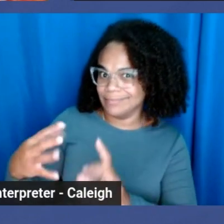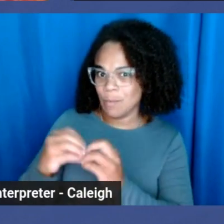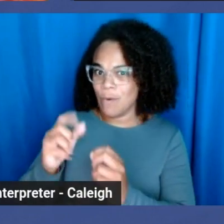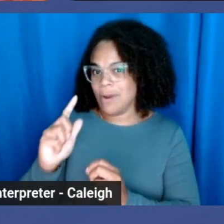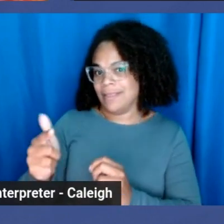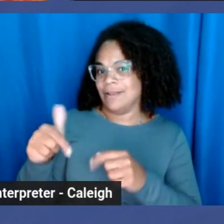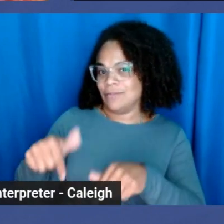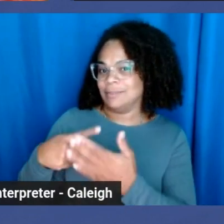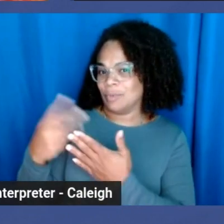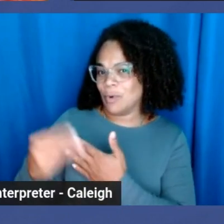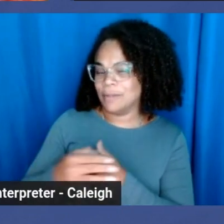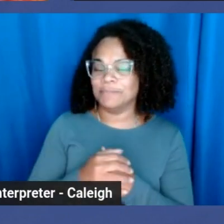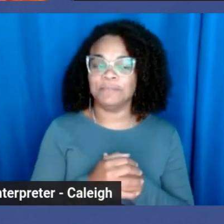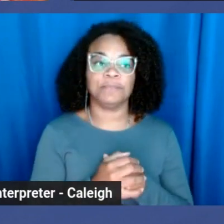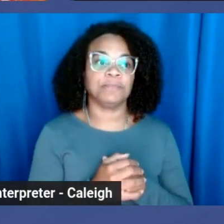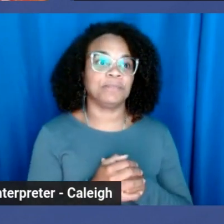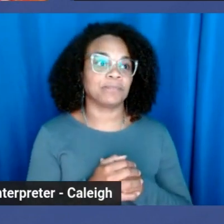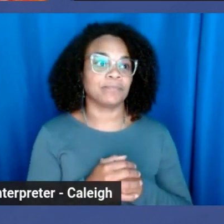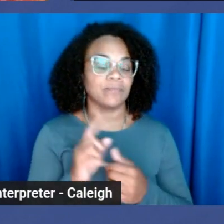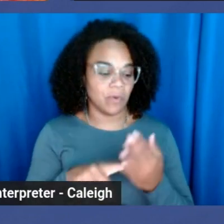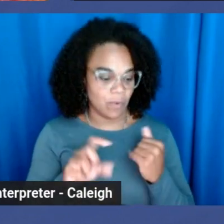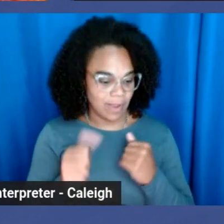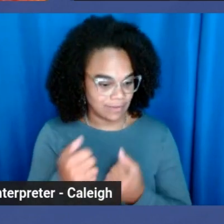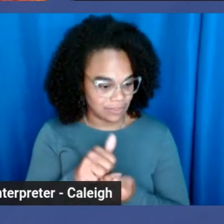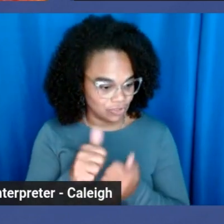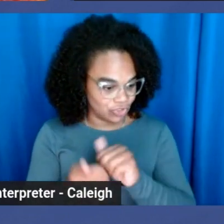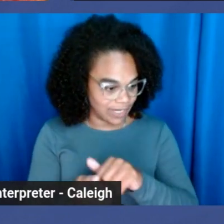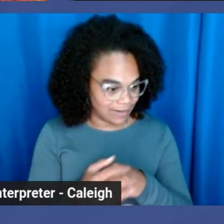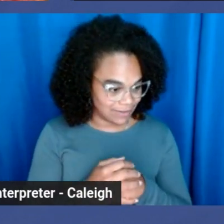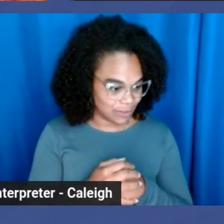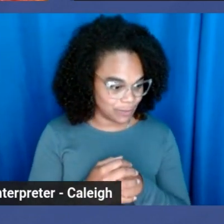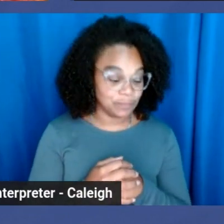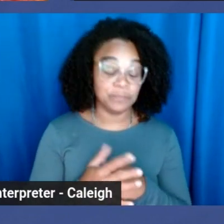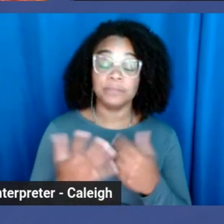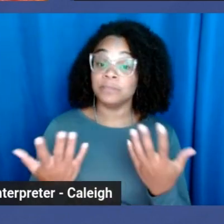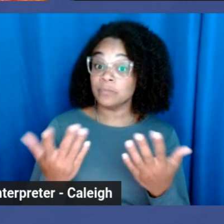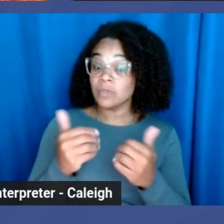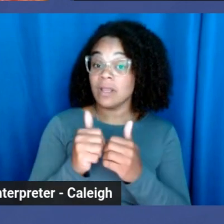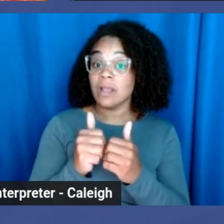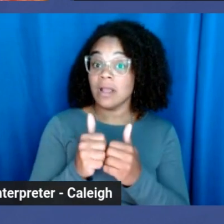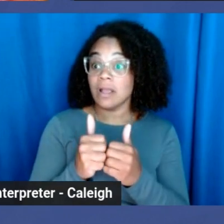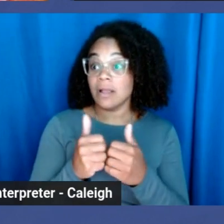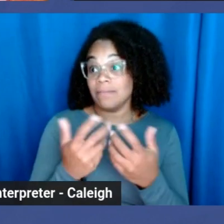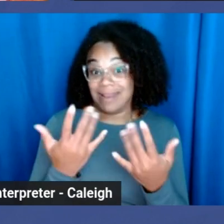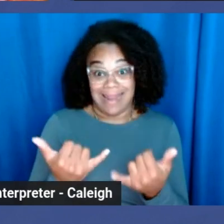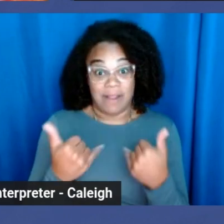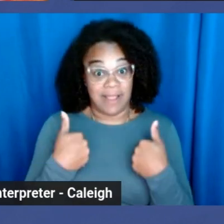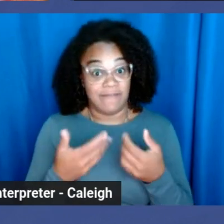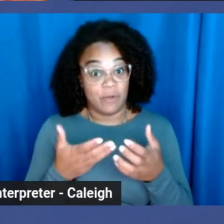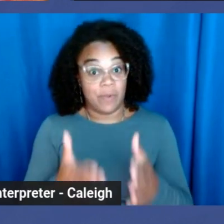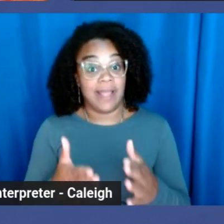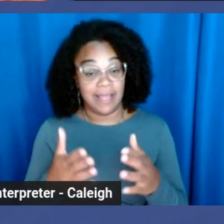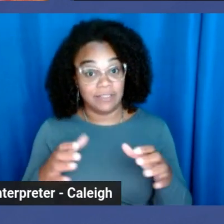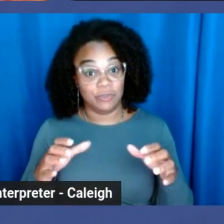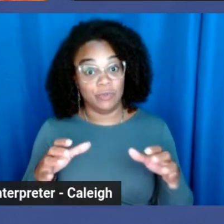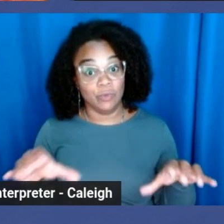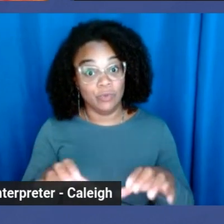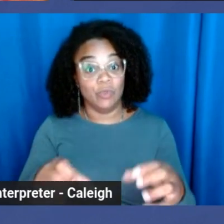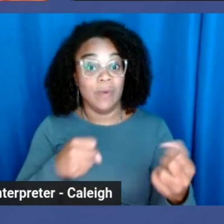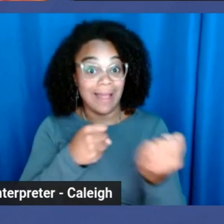What else has changed? A way to conduct activism